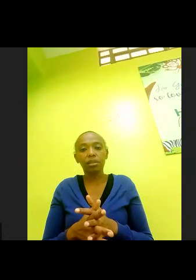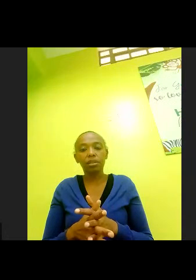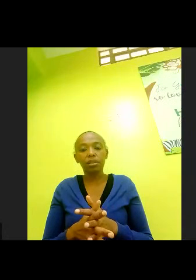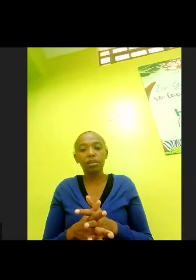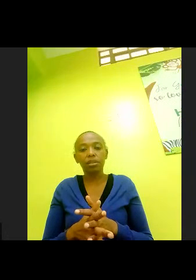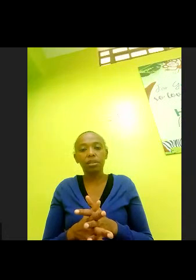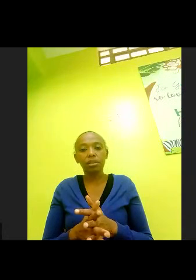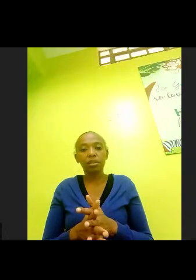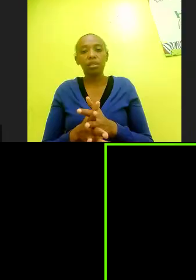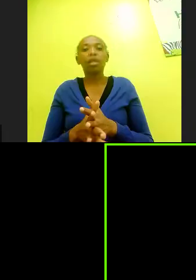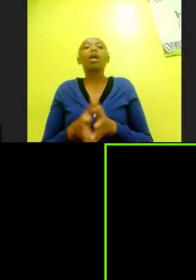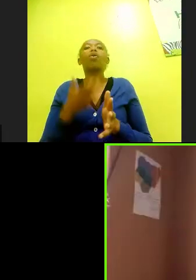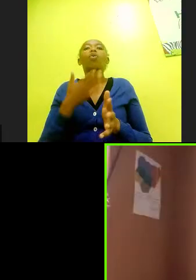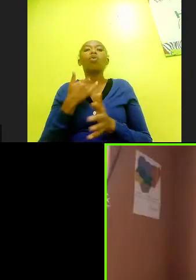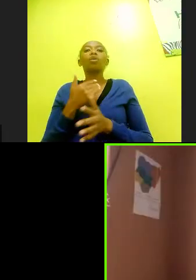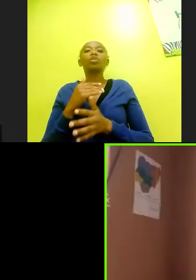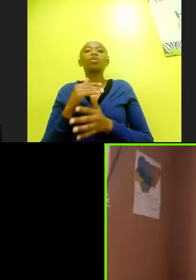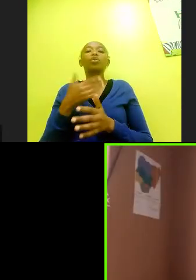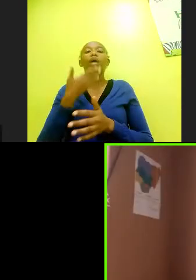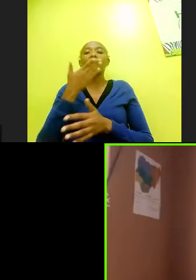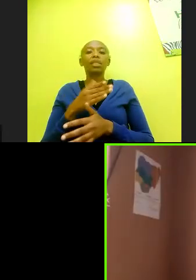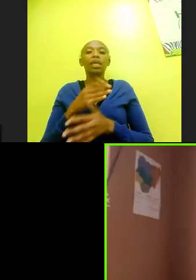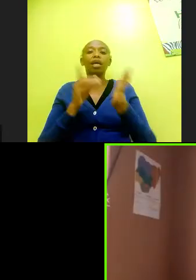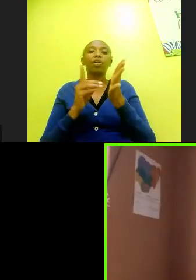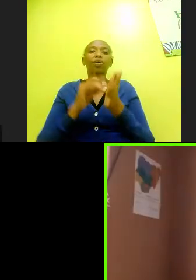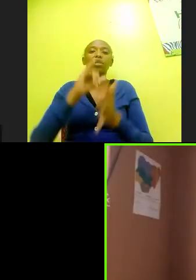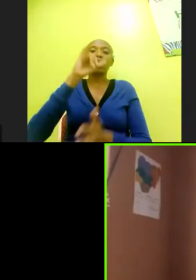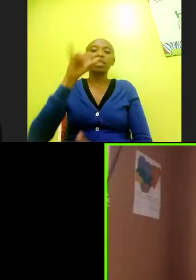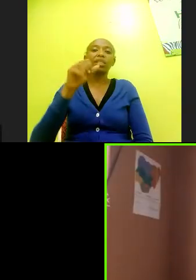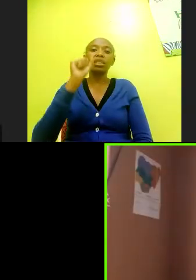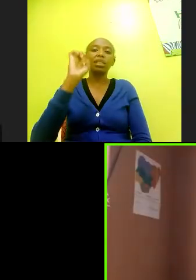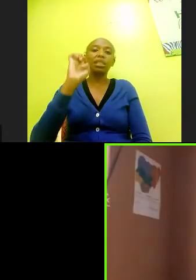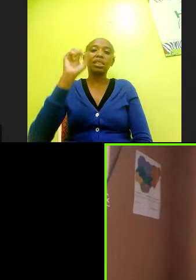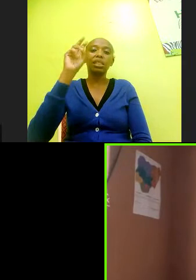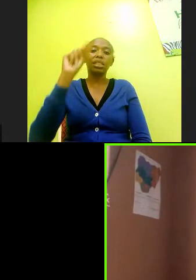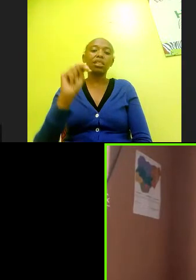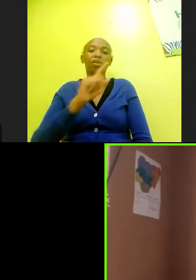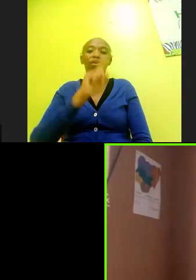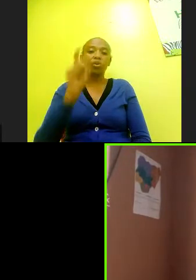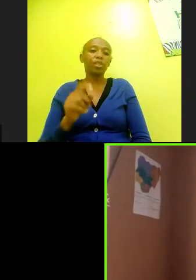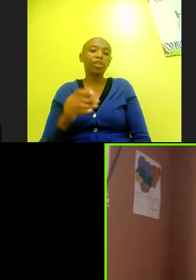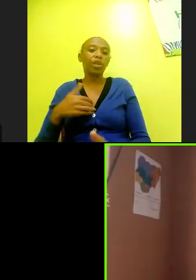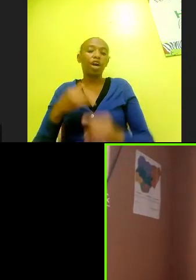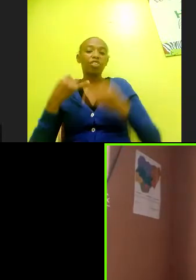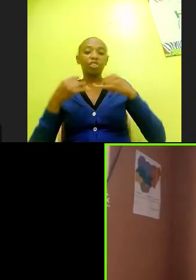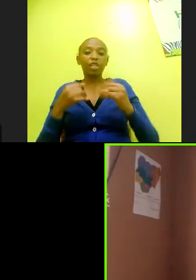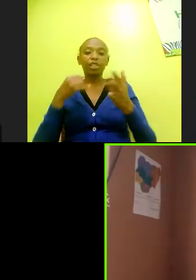Jean's question, I have tried to include